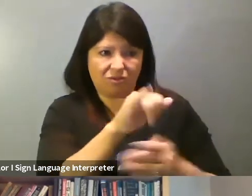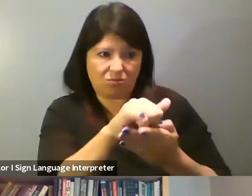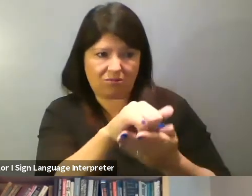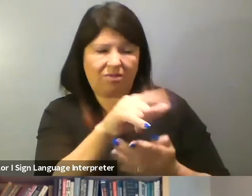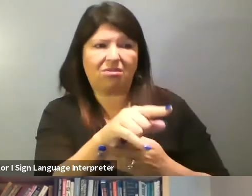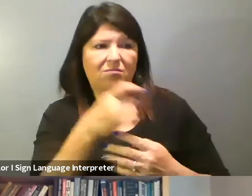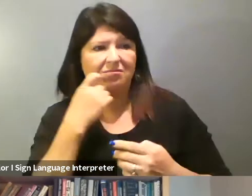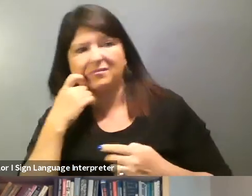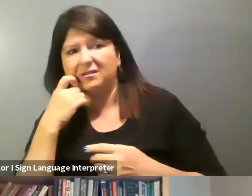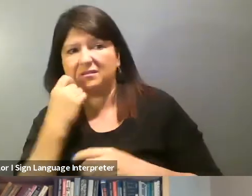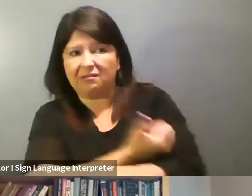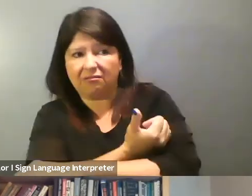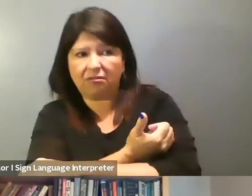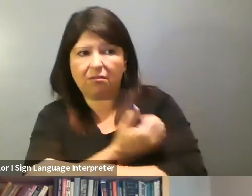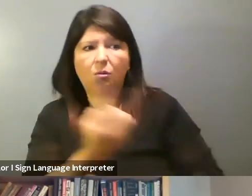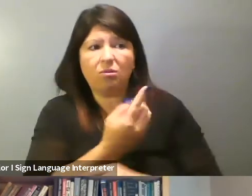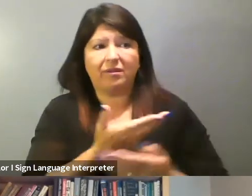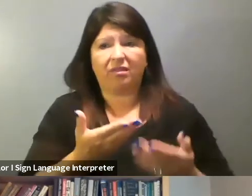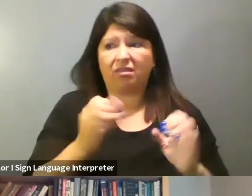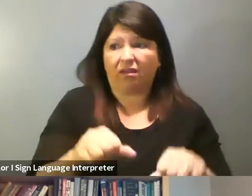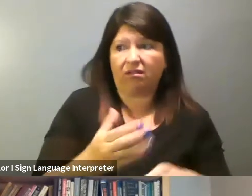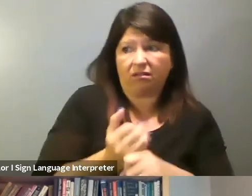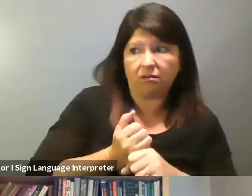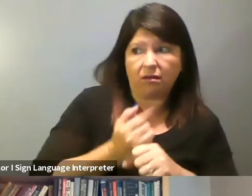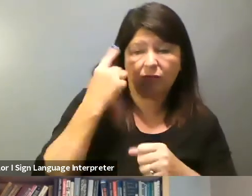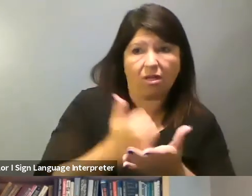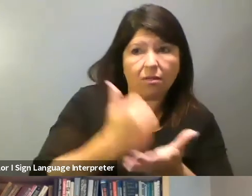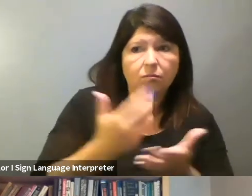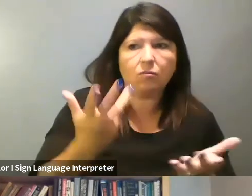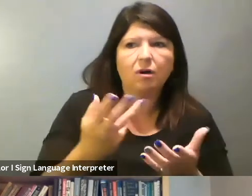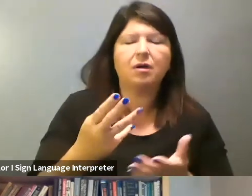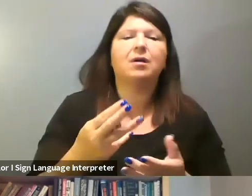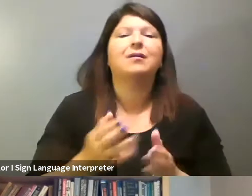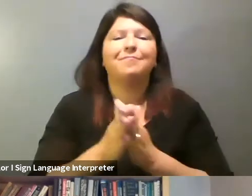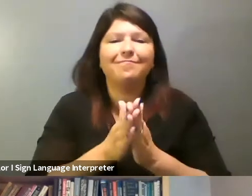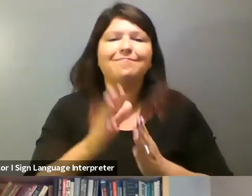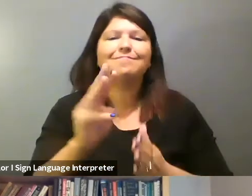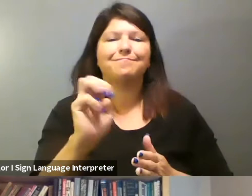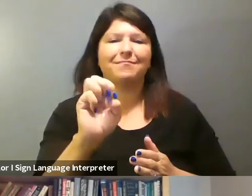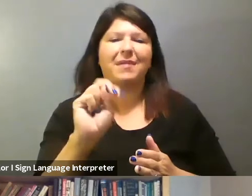a methadone maintenance program. So,